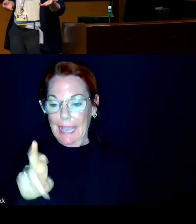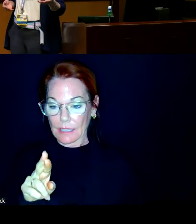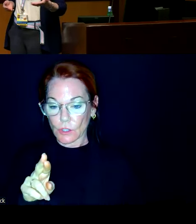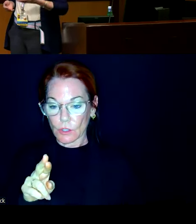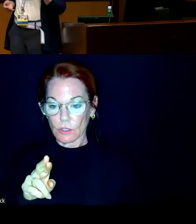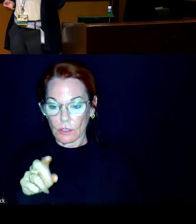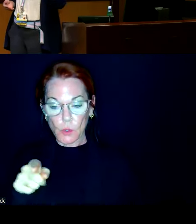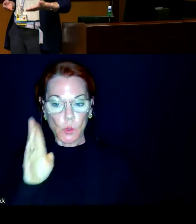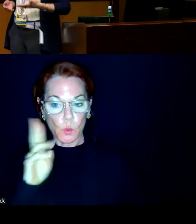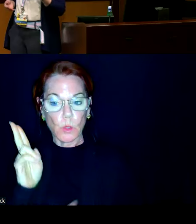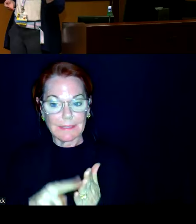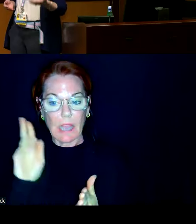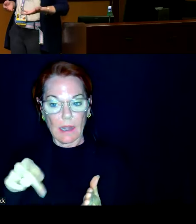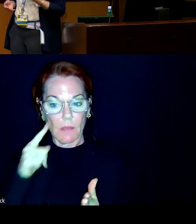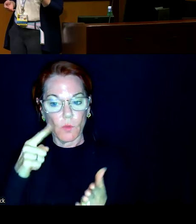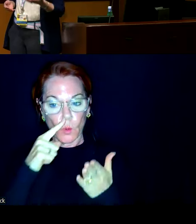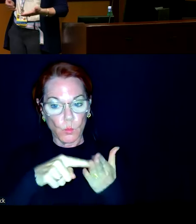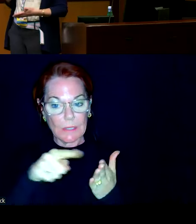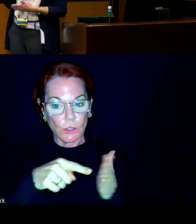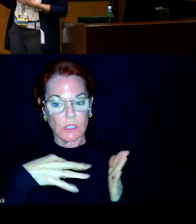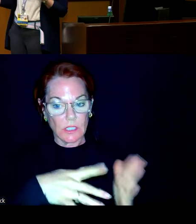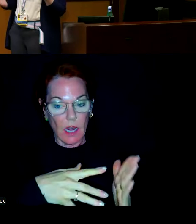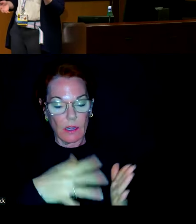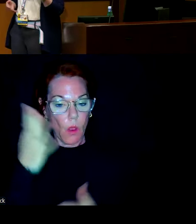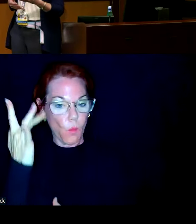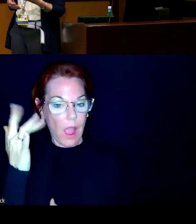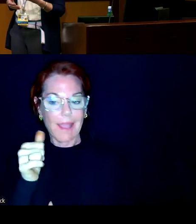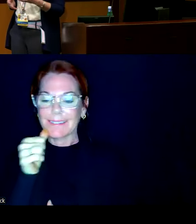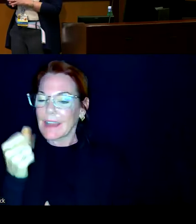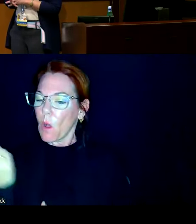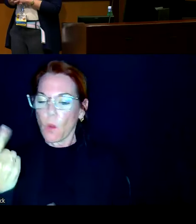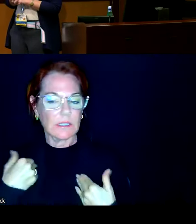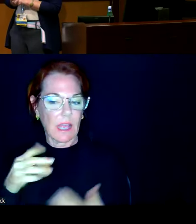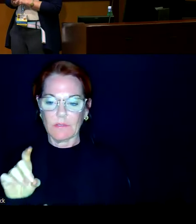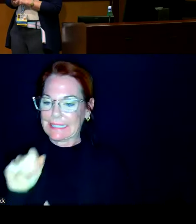for a research study because we don't necessarily always have the data. It's a moving target.